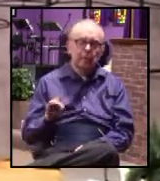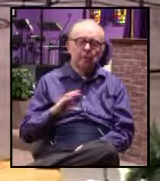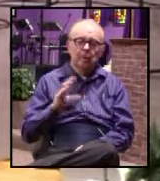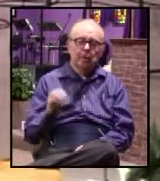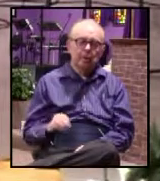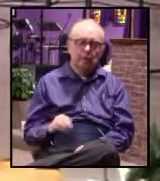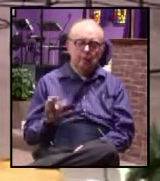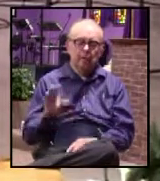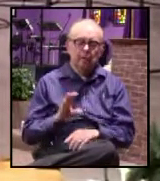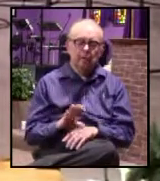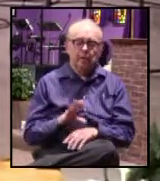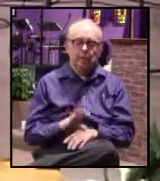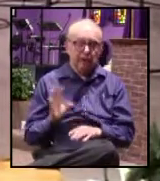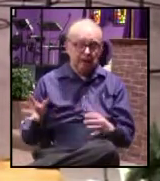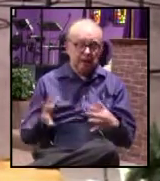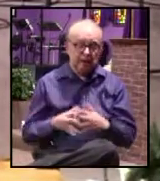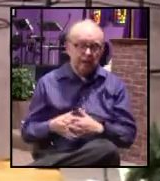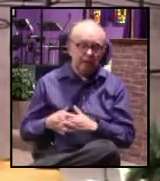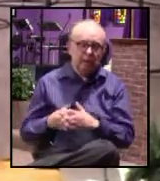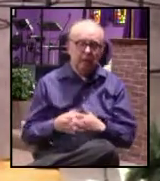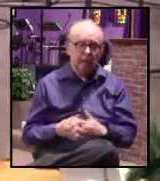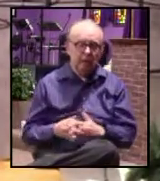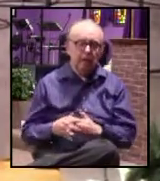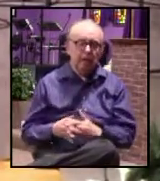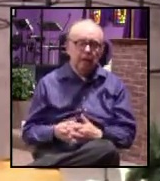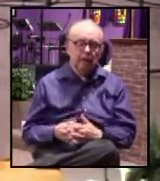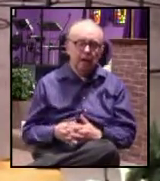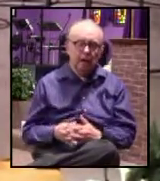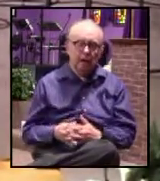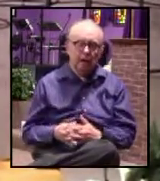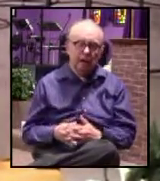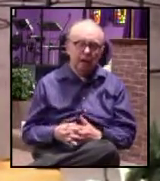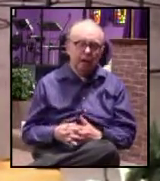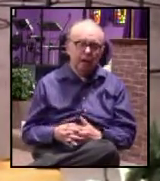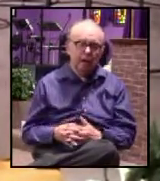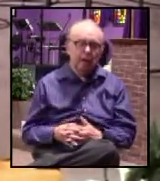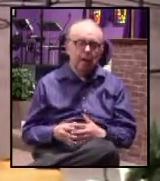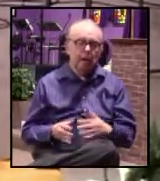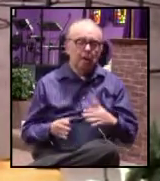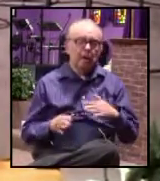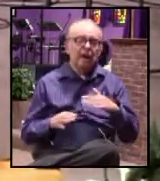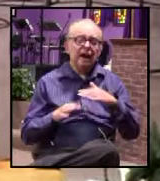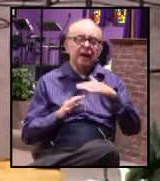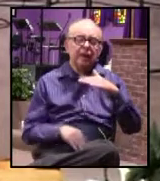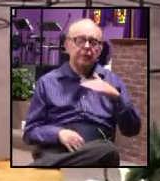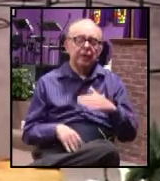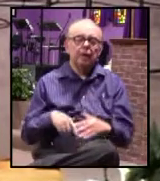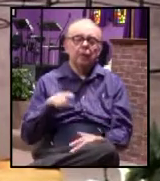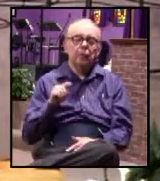80% of the churches in America are under 100 people.